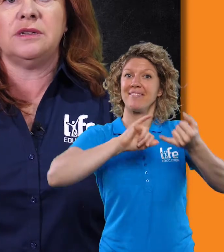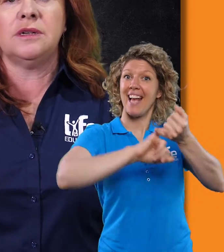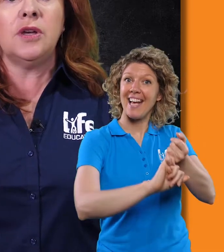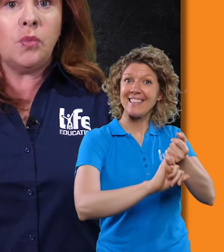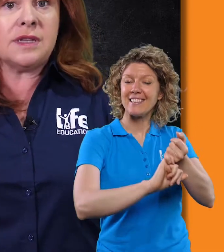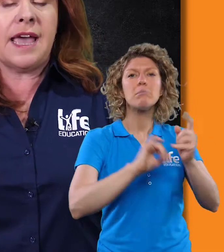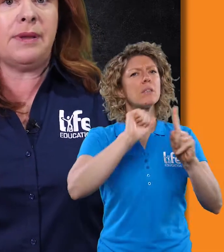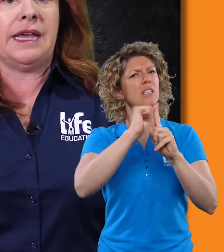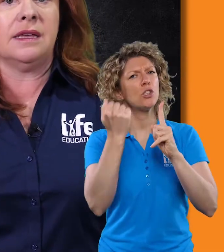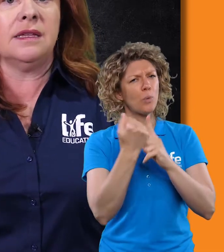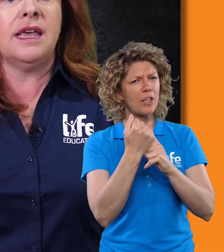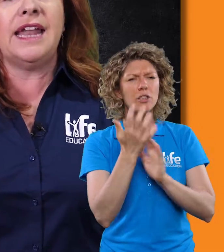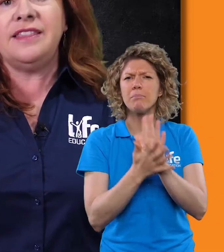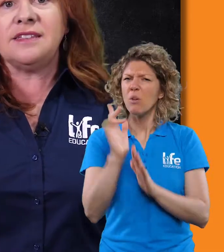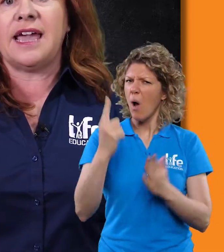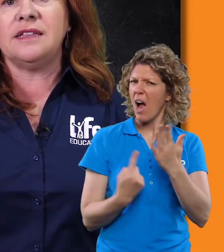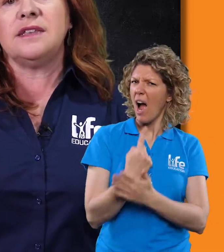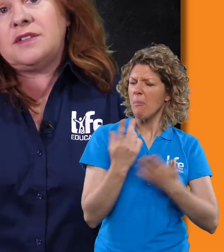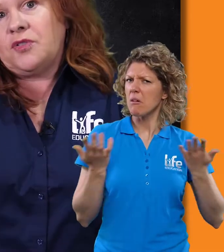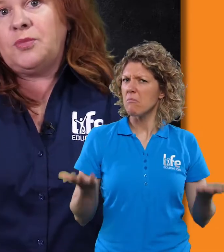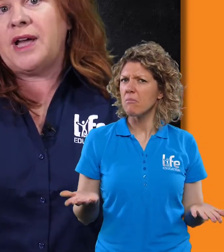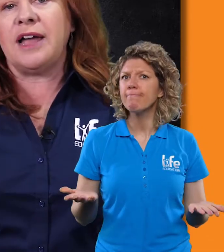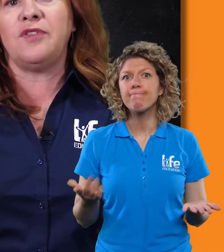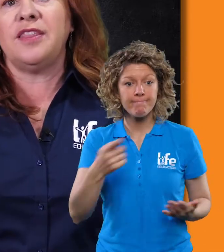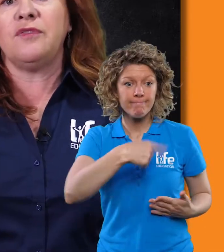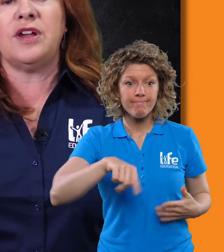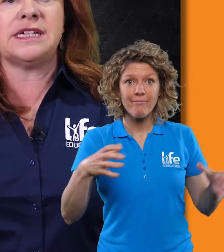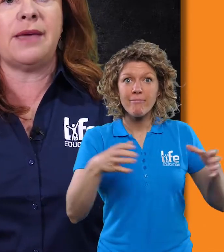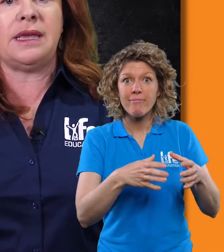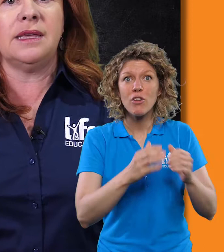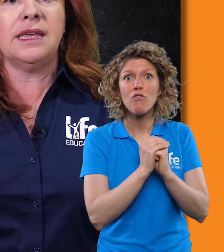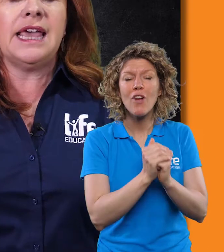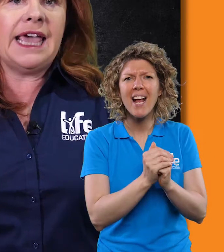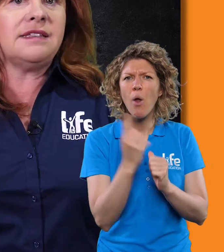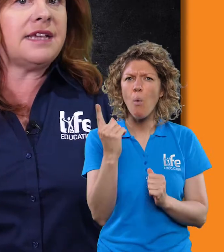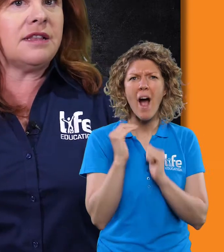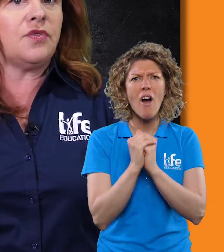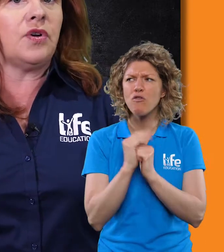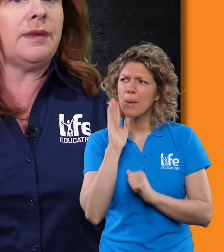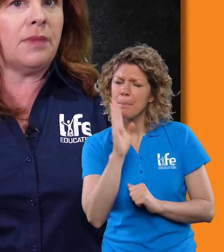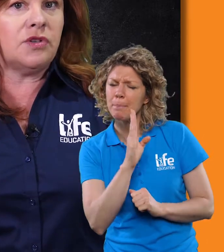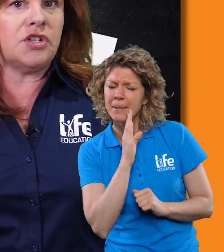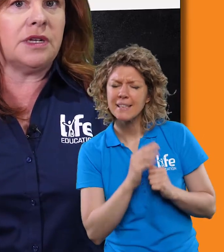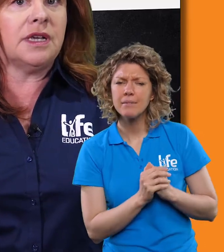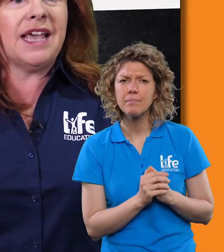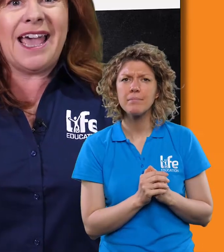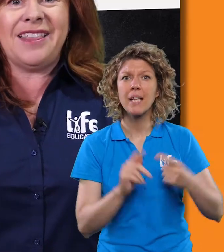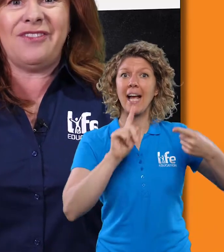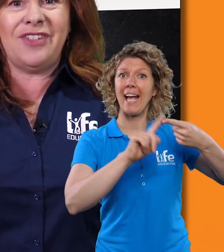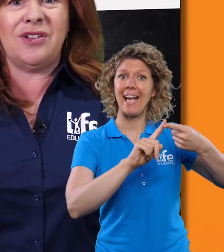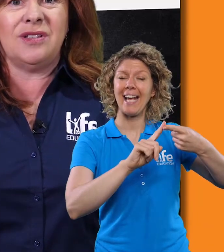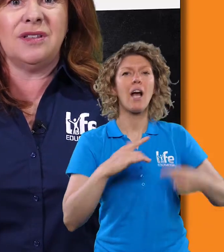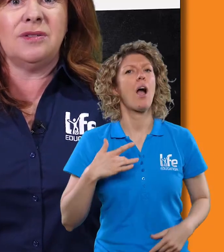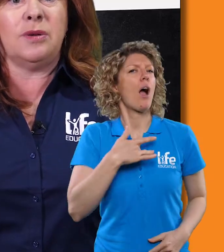situation. What's happening? And in this case, it's a group who can't find their friend, Gabby. E stands for emotion. How